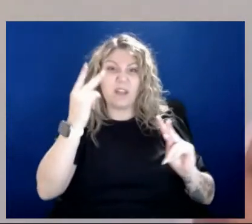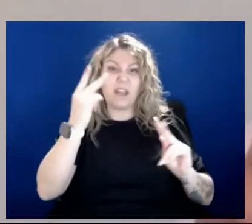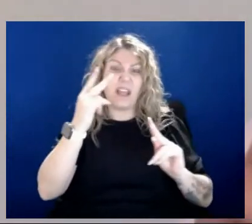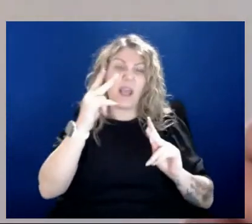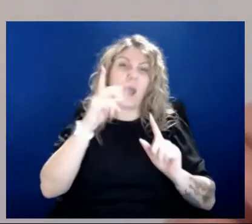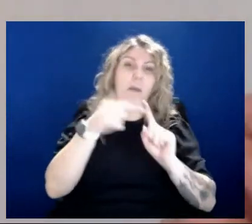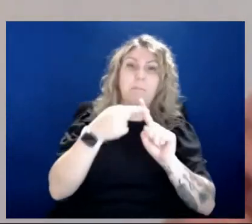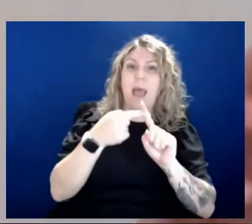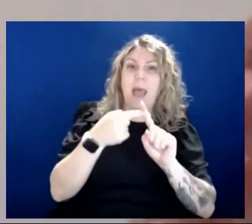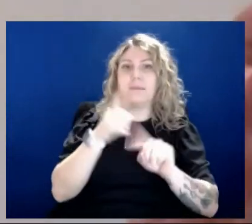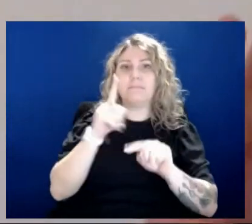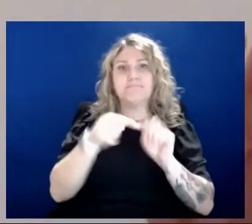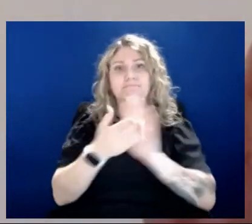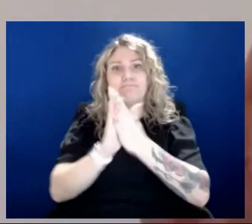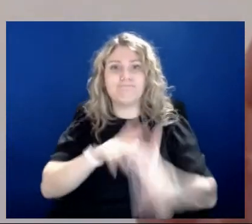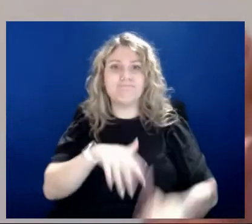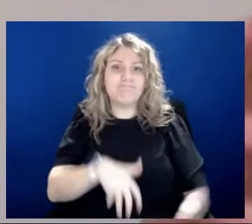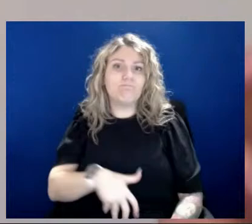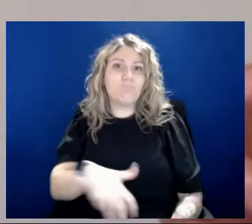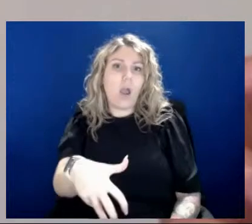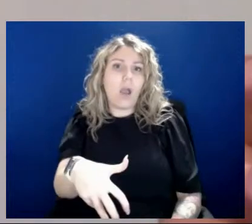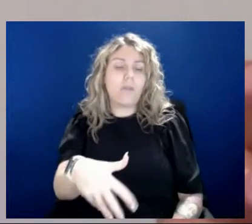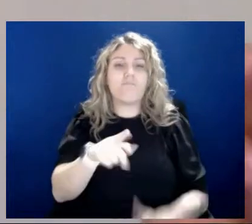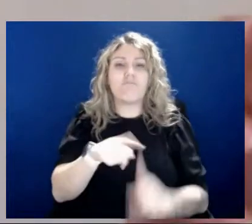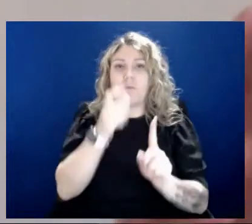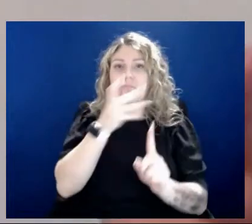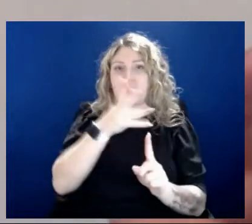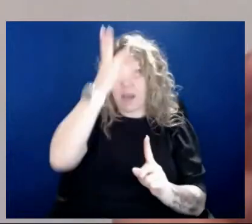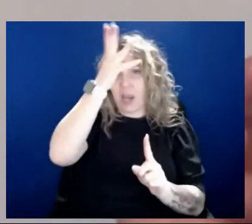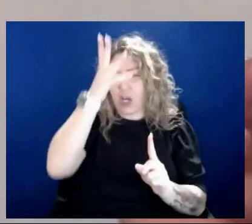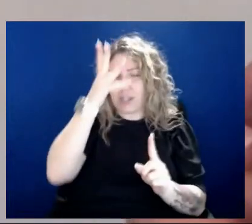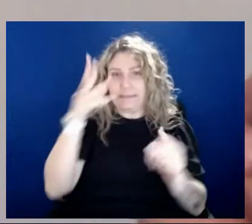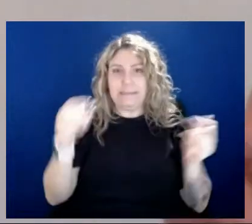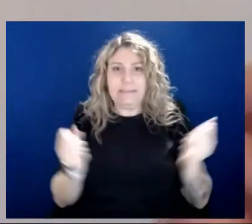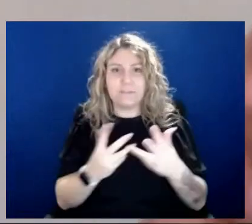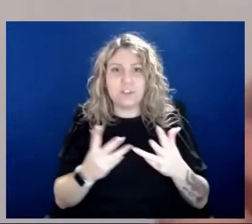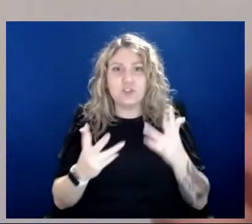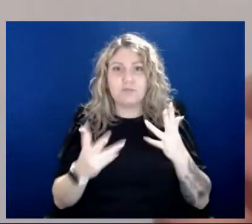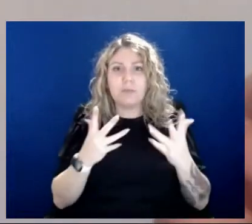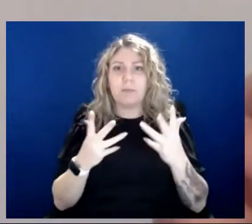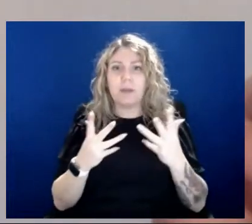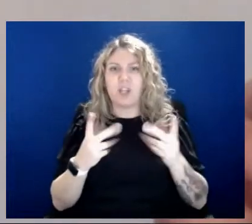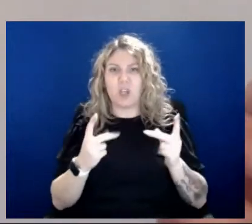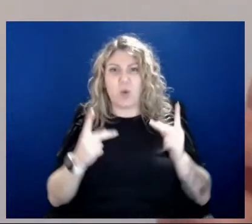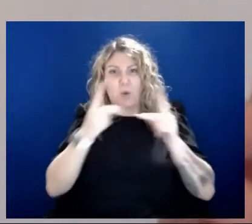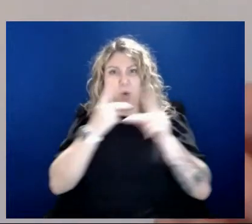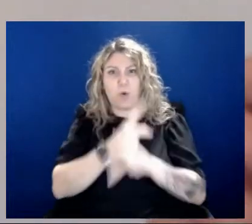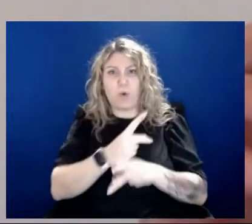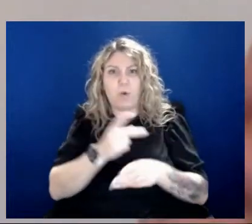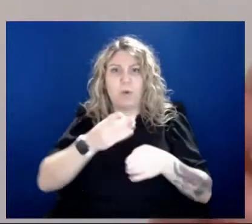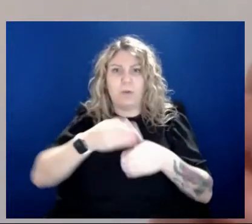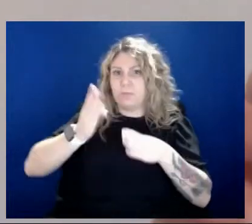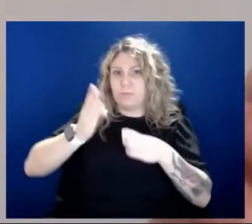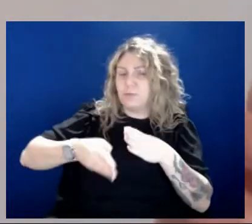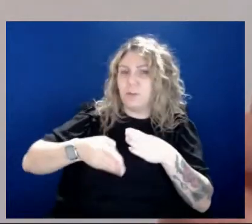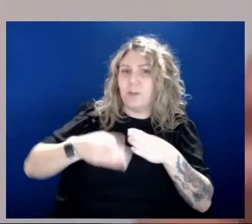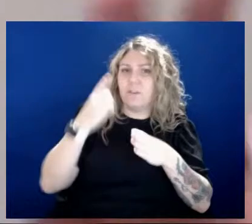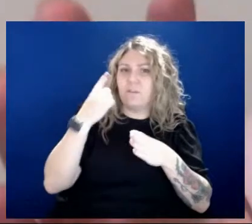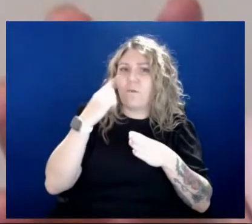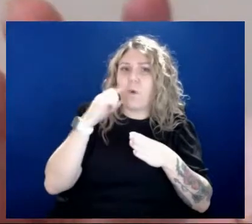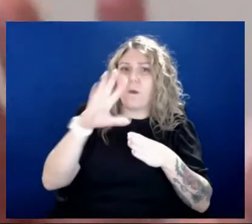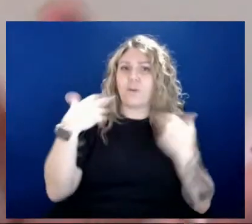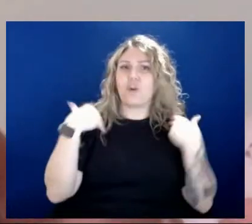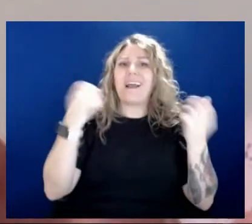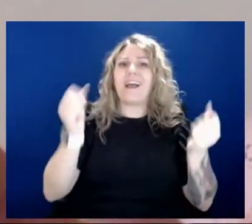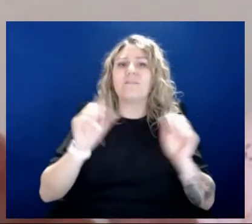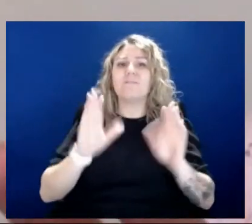for example, and from parents, a lot of fear that the vaccine might have worse consequences of their health of their